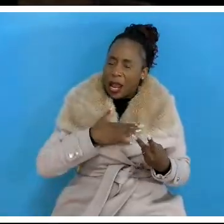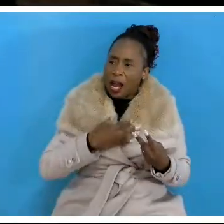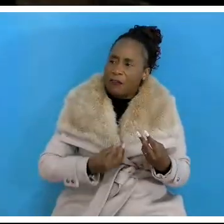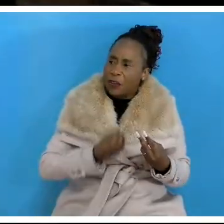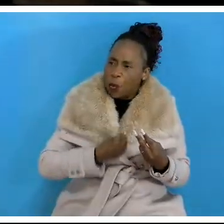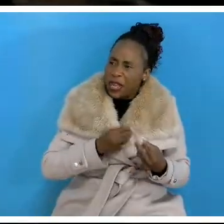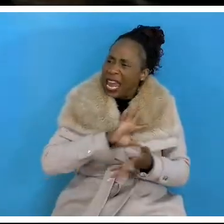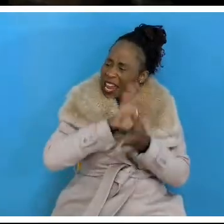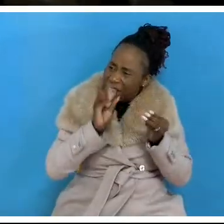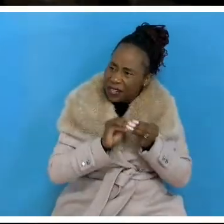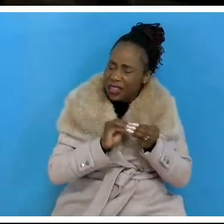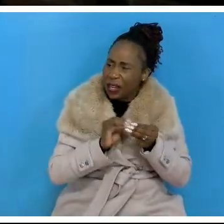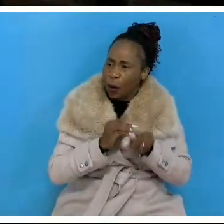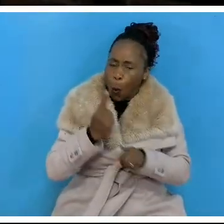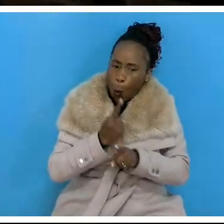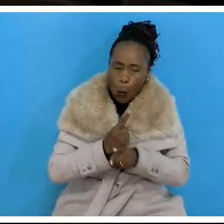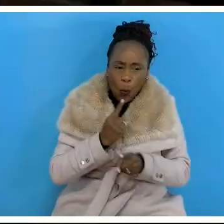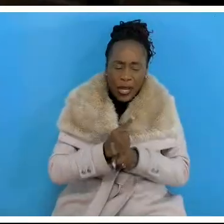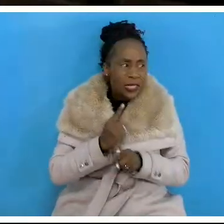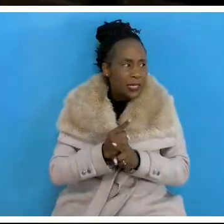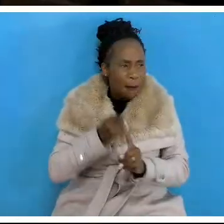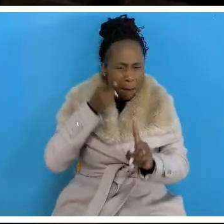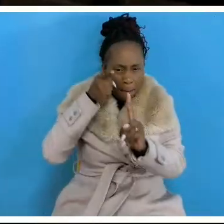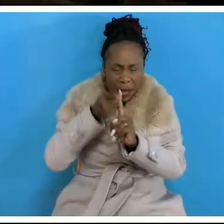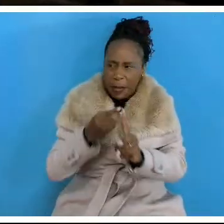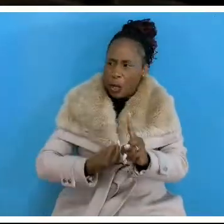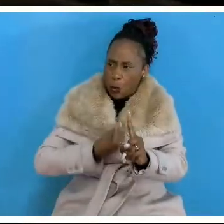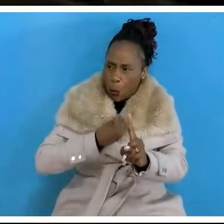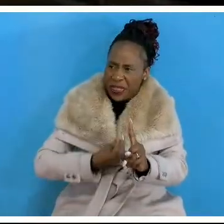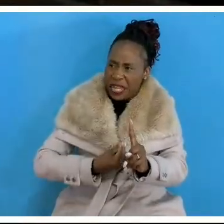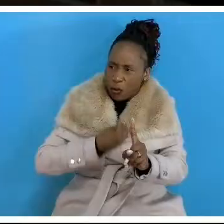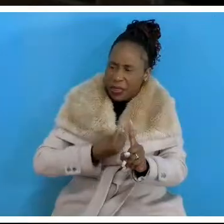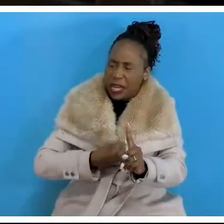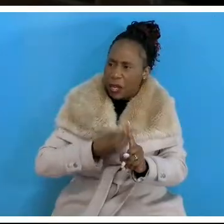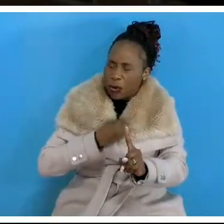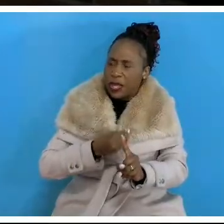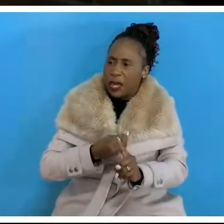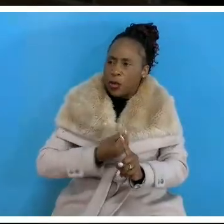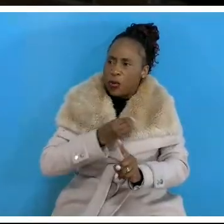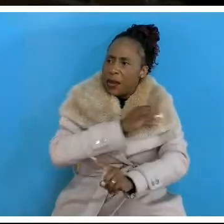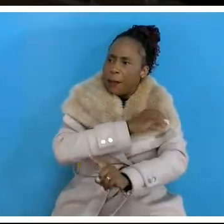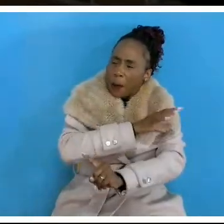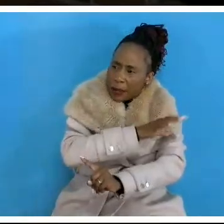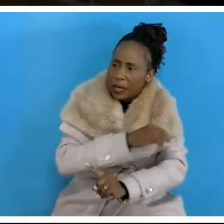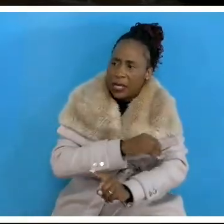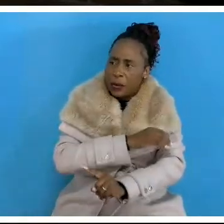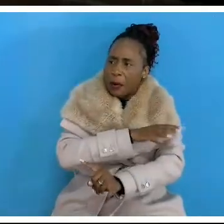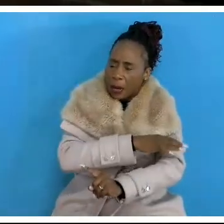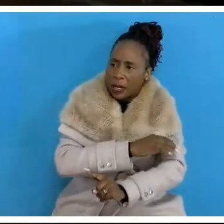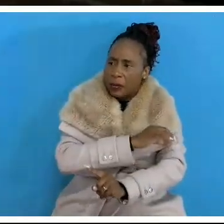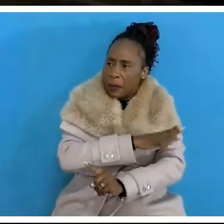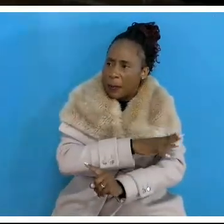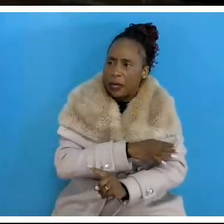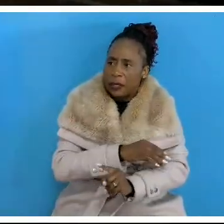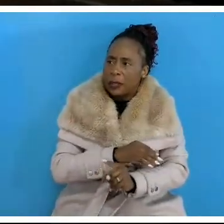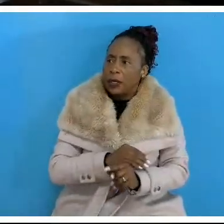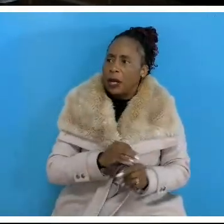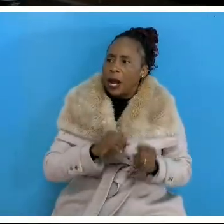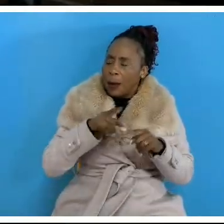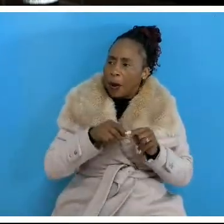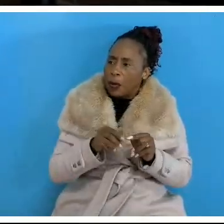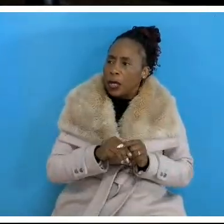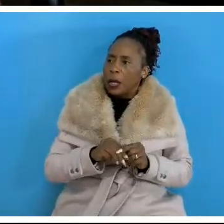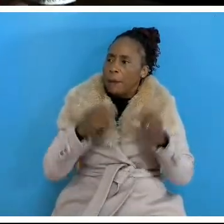everything is always aimed at the youth. Youth empowerment, and youth empowerment. What about